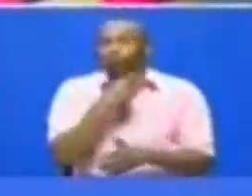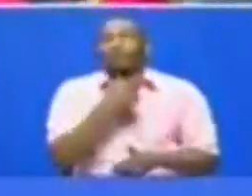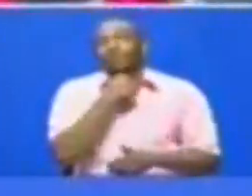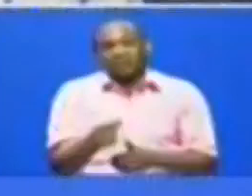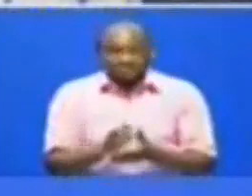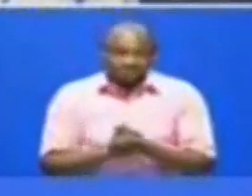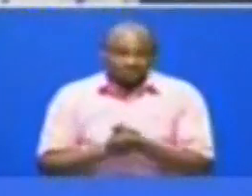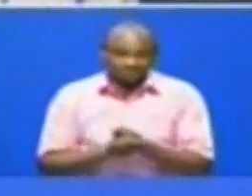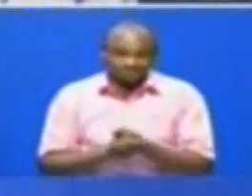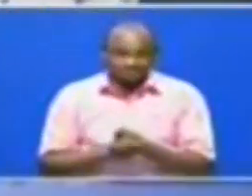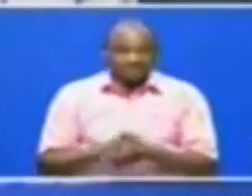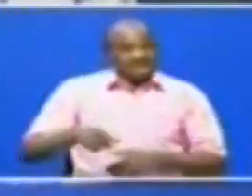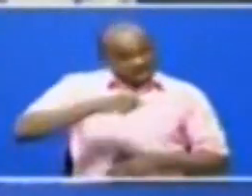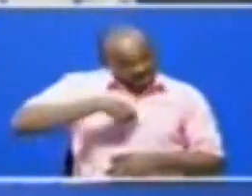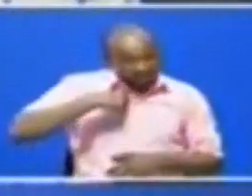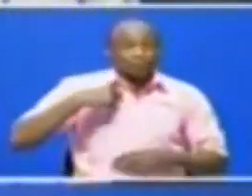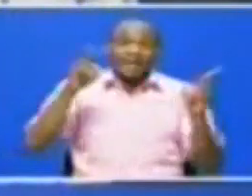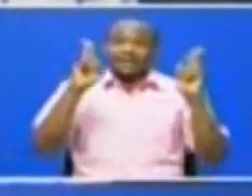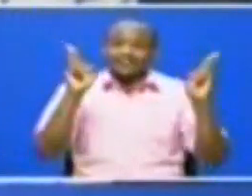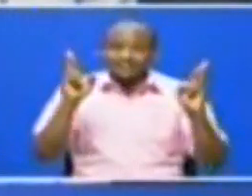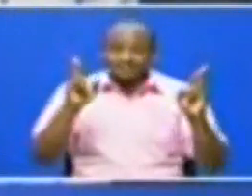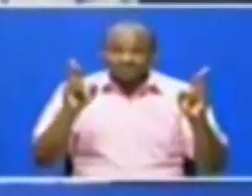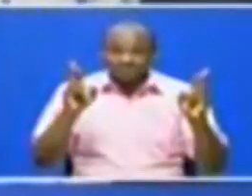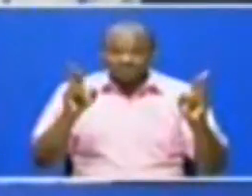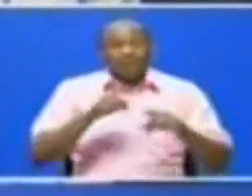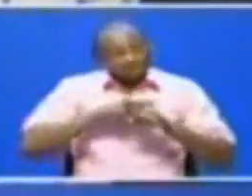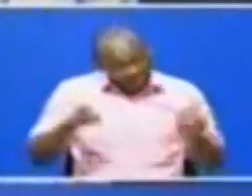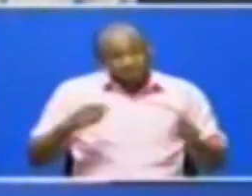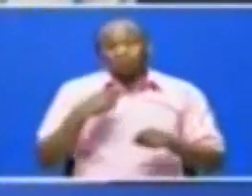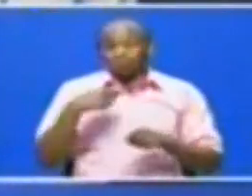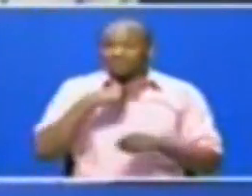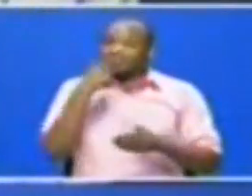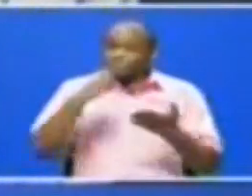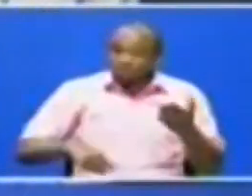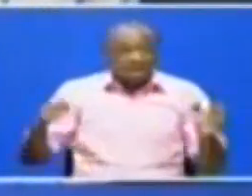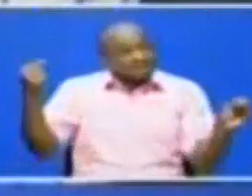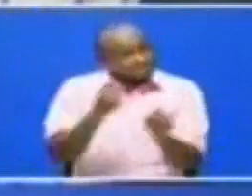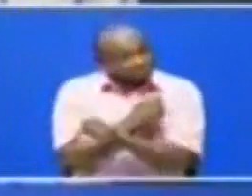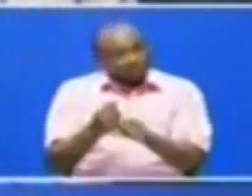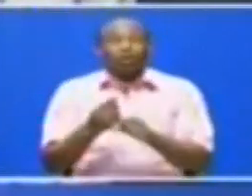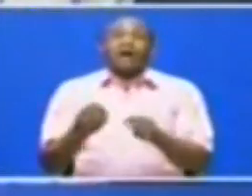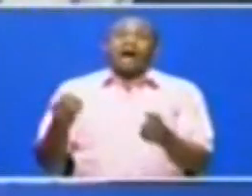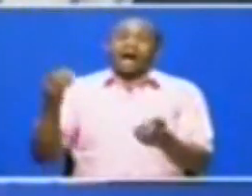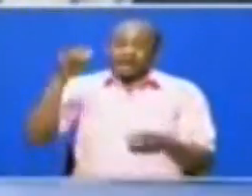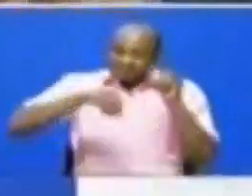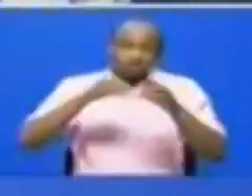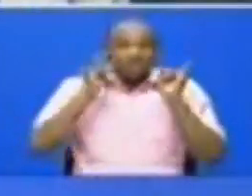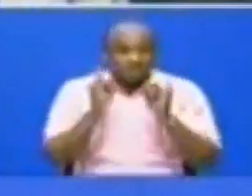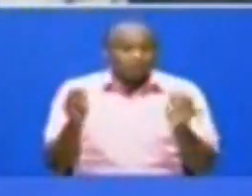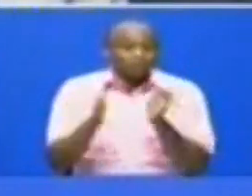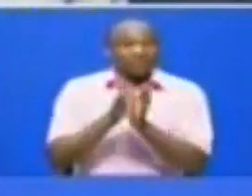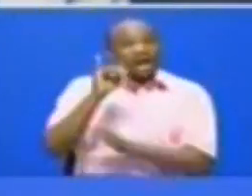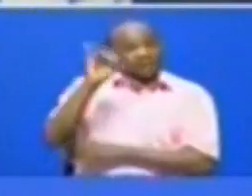la Kenya. Sisi tuko tayari, lakini tumesema hatuwezi kurudia kwa uchaguzi na hii